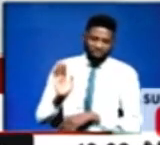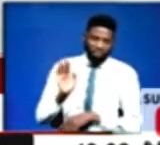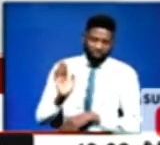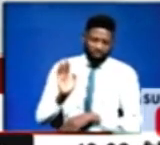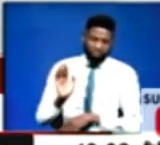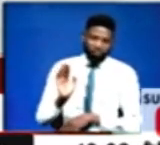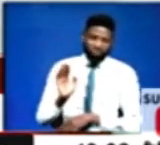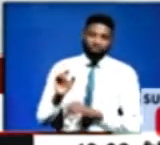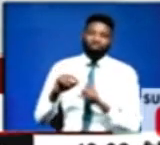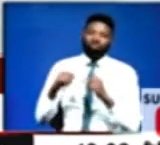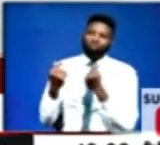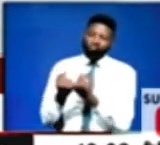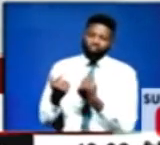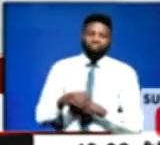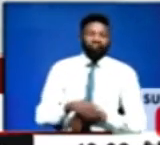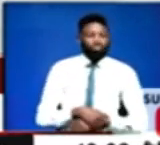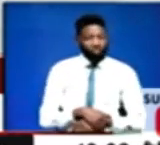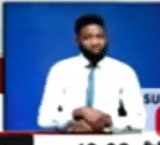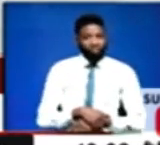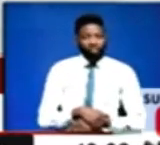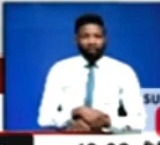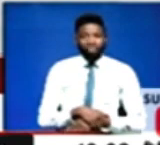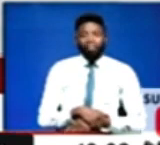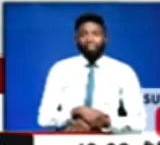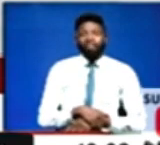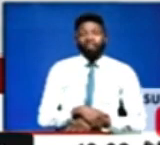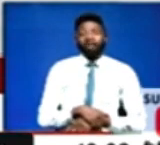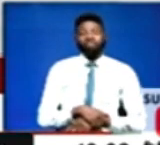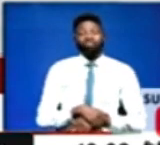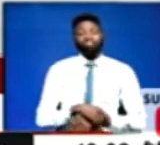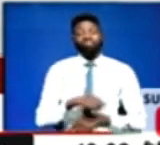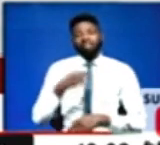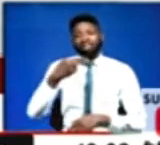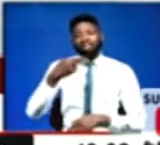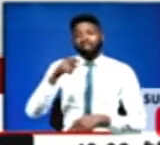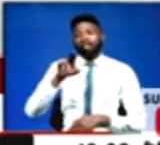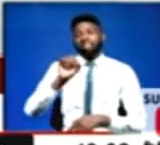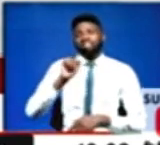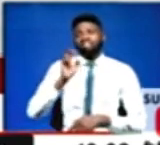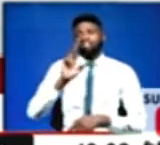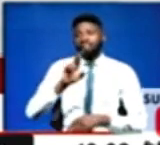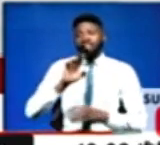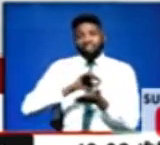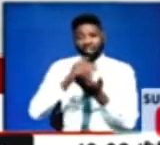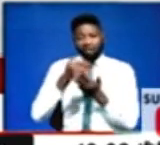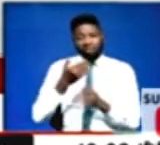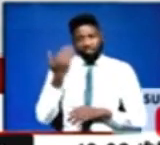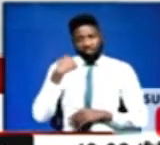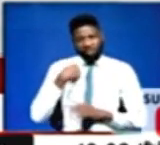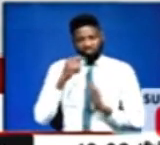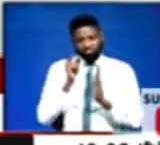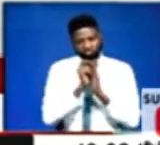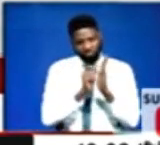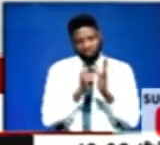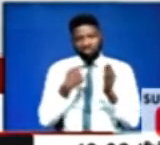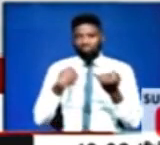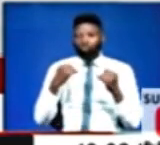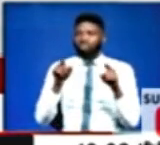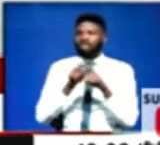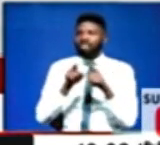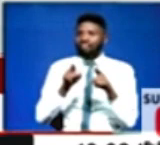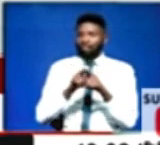enterprise groups. So this hustler fund, because I took some notes, though I'm trying to download also from my